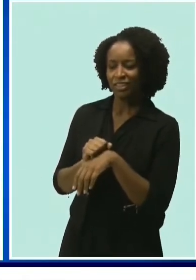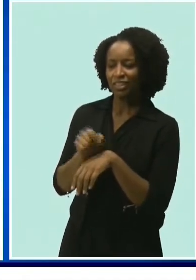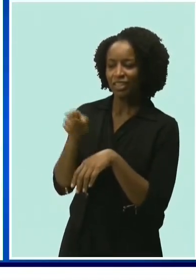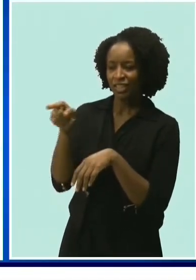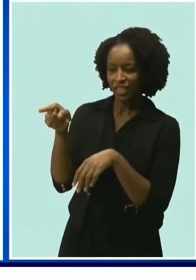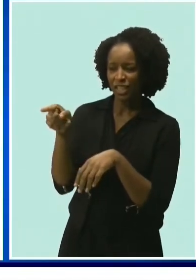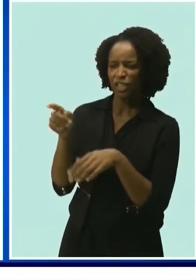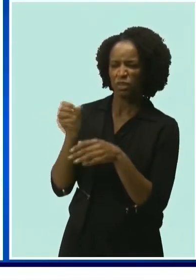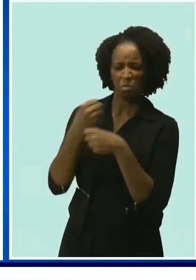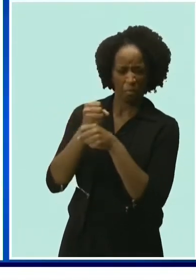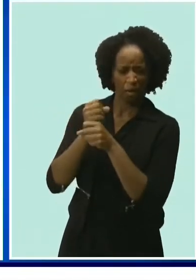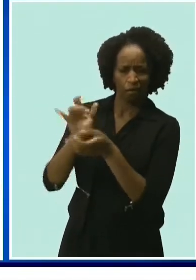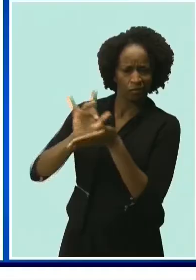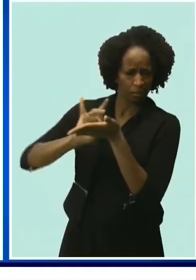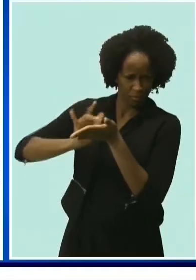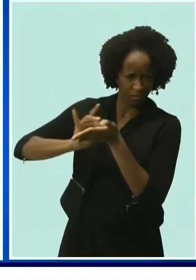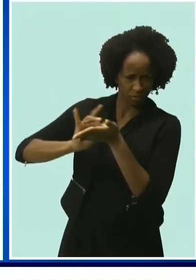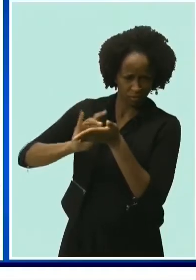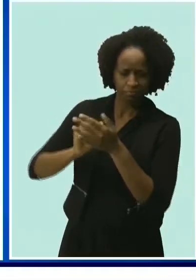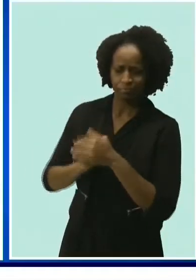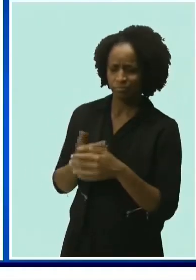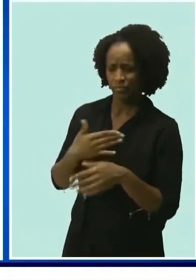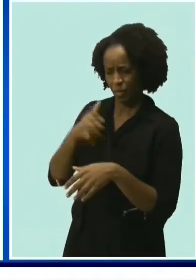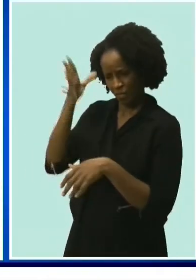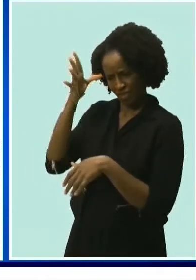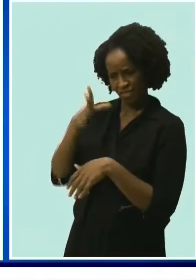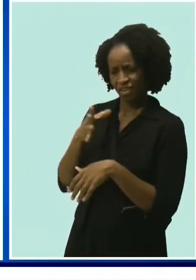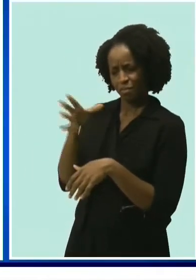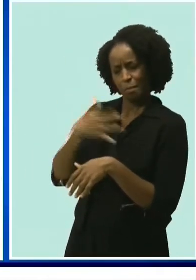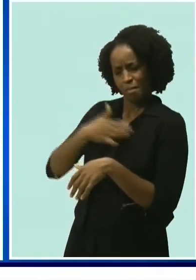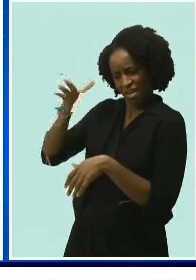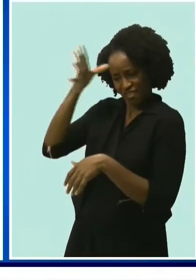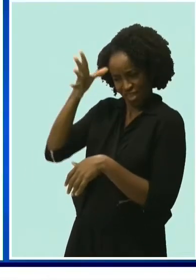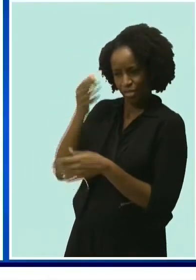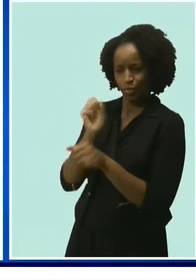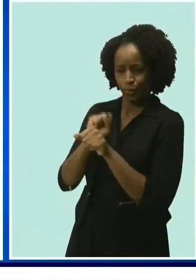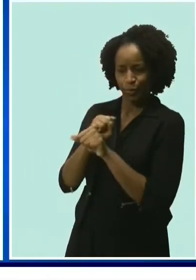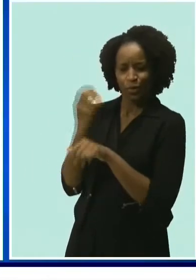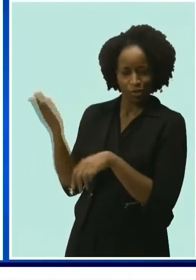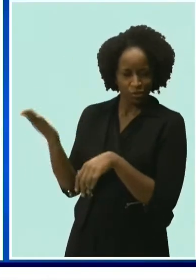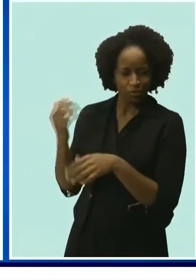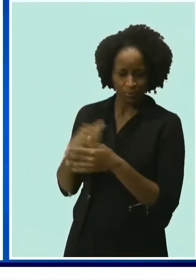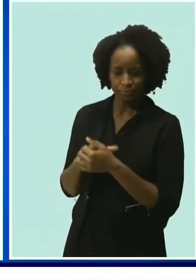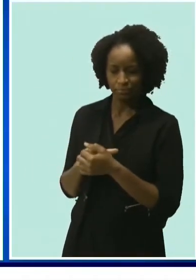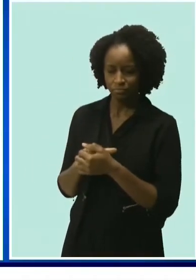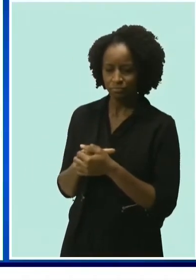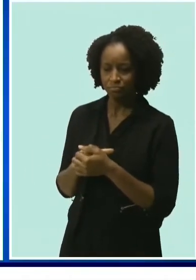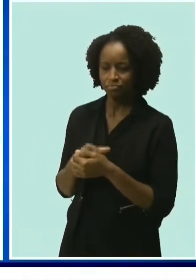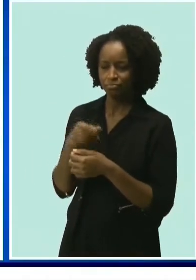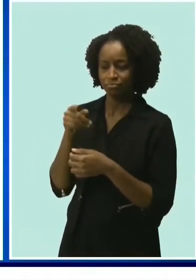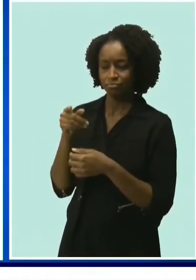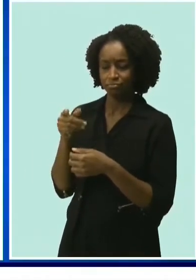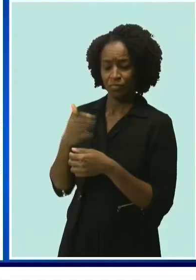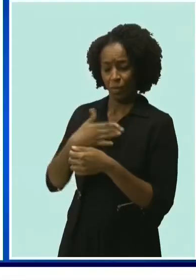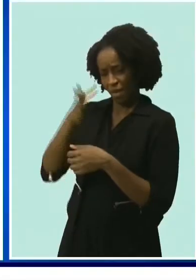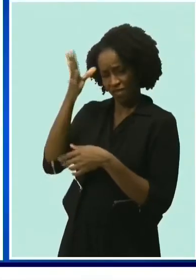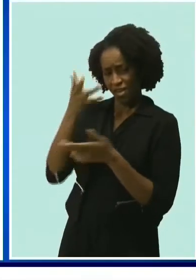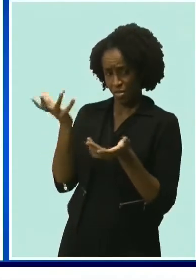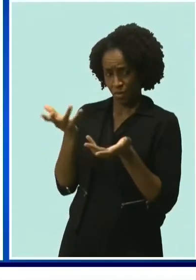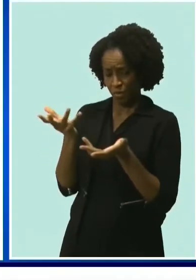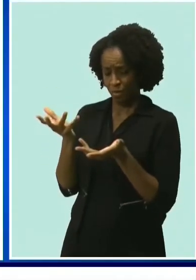pharmacy. So he used to work in pharmacist, and he used to bring seawater that